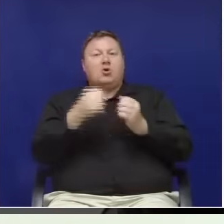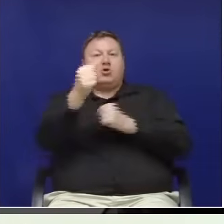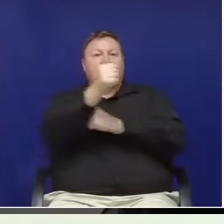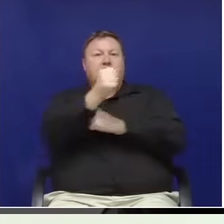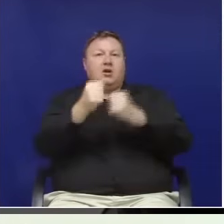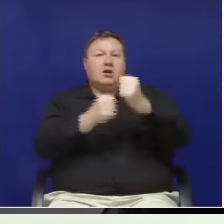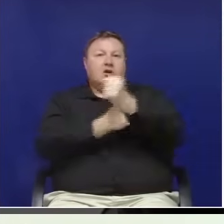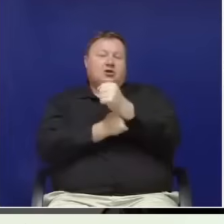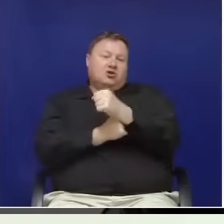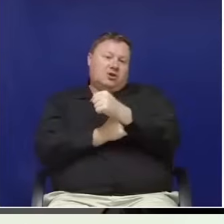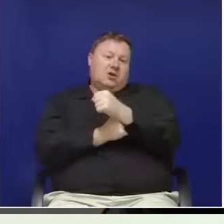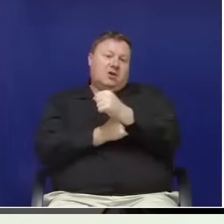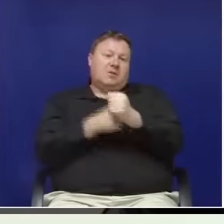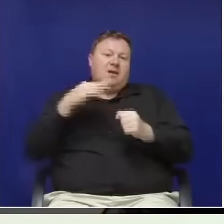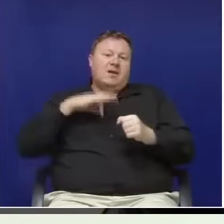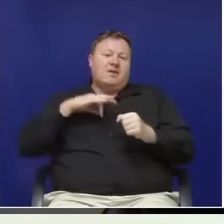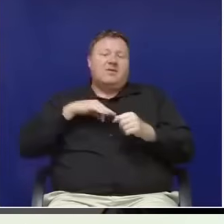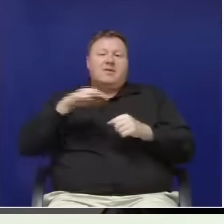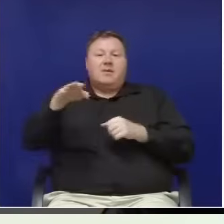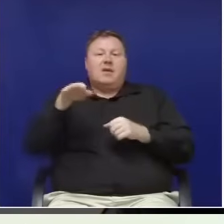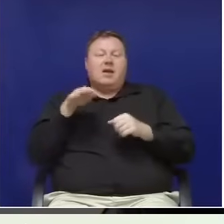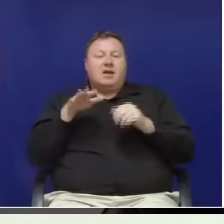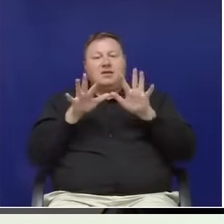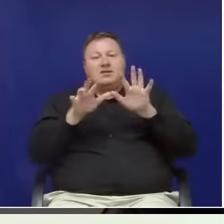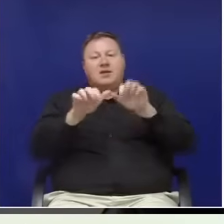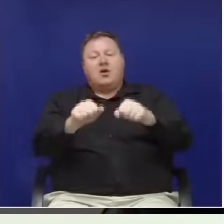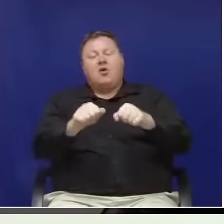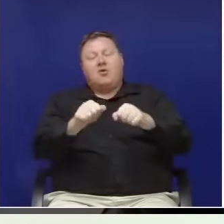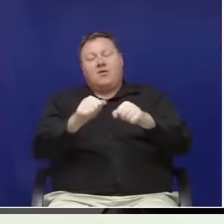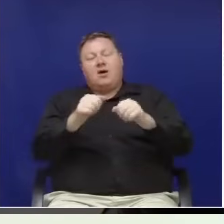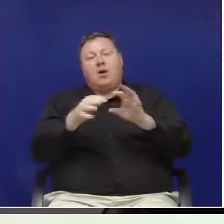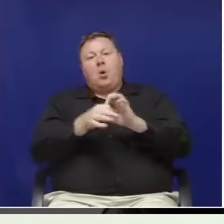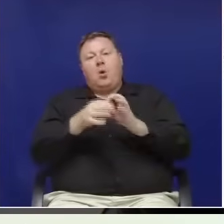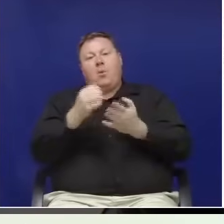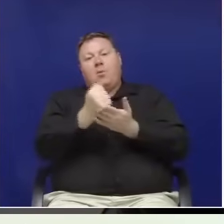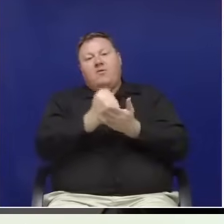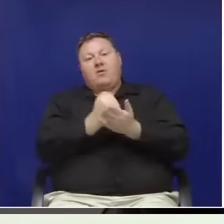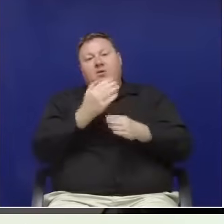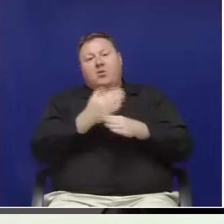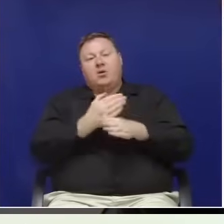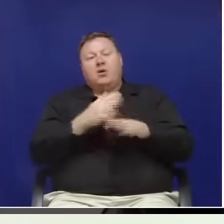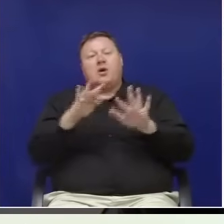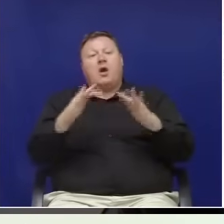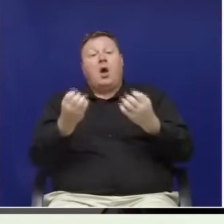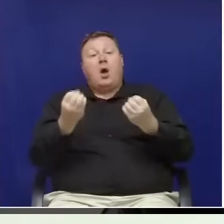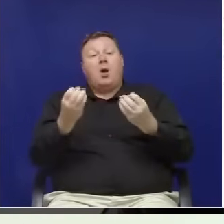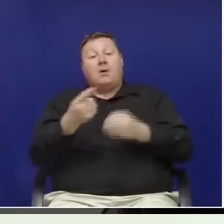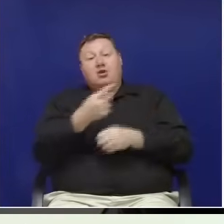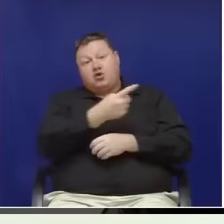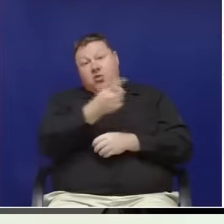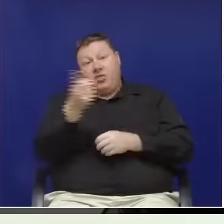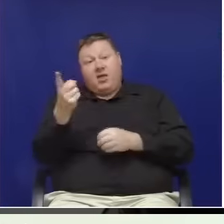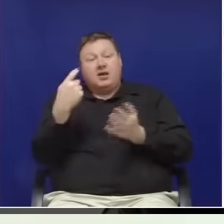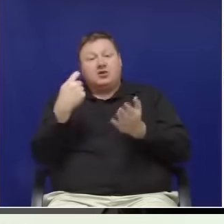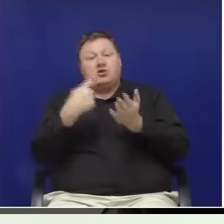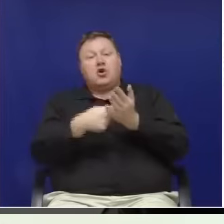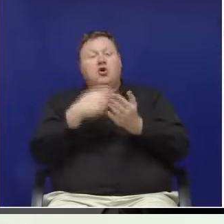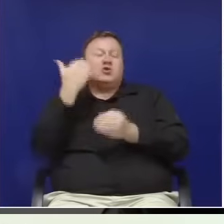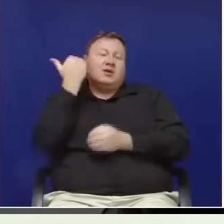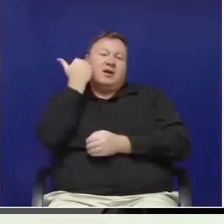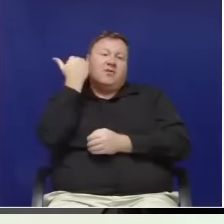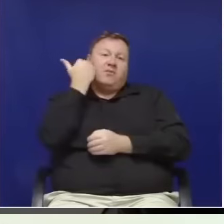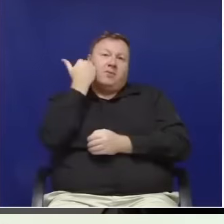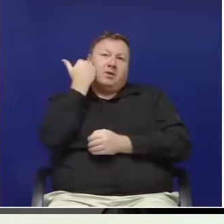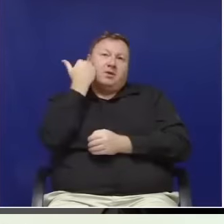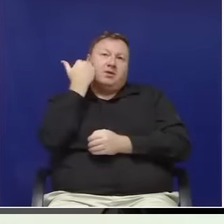banks by taking over some of these Home Affairs work? How much are they going to charge the government?